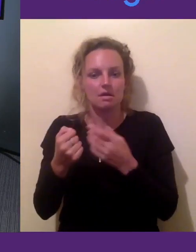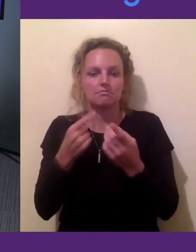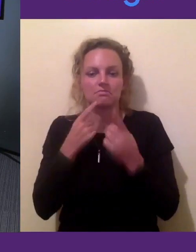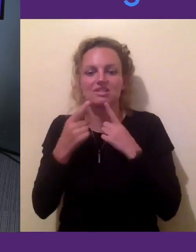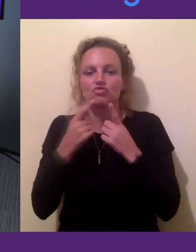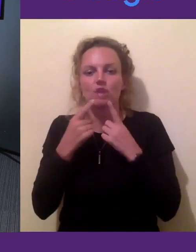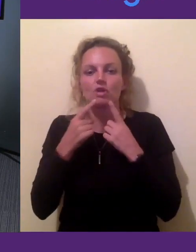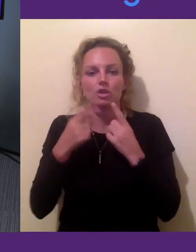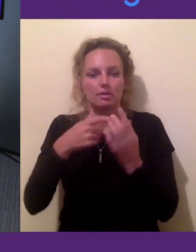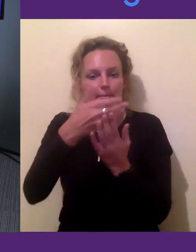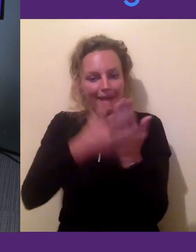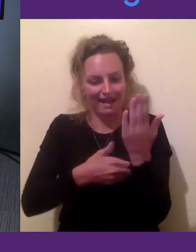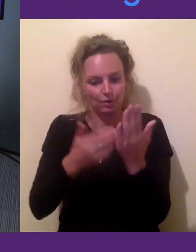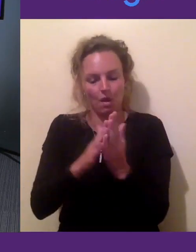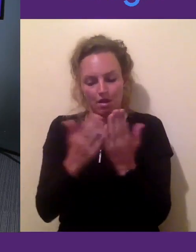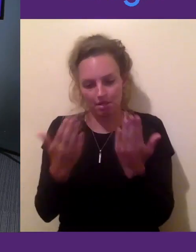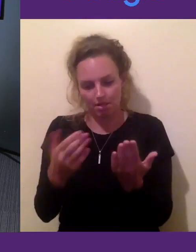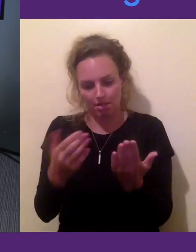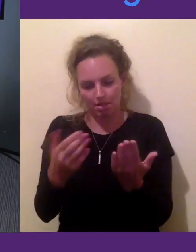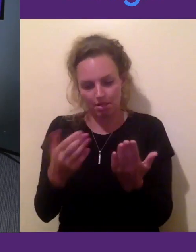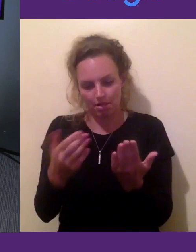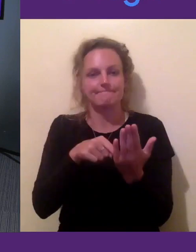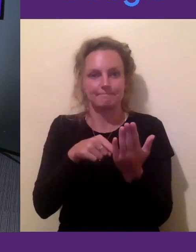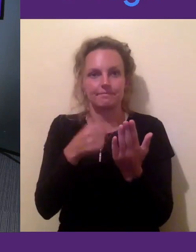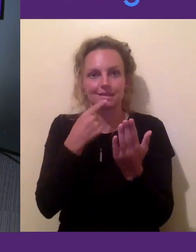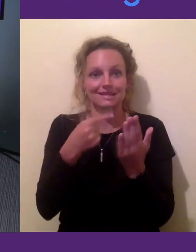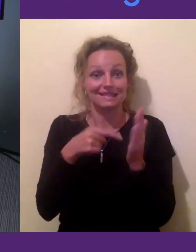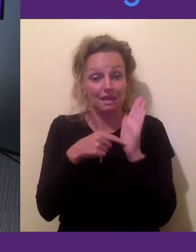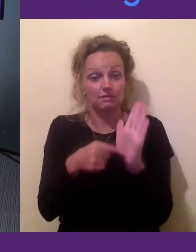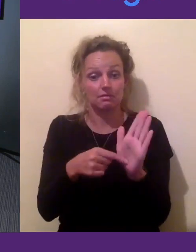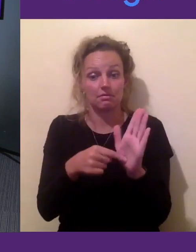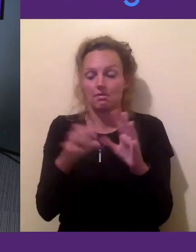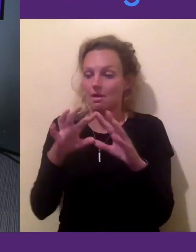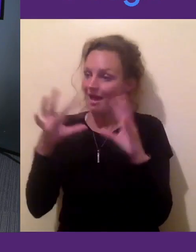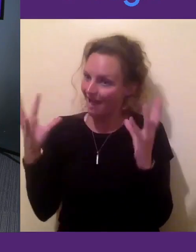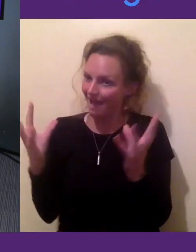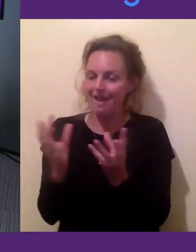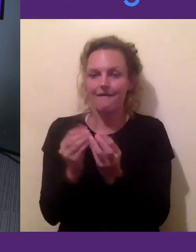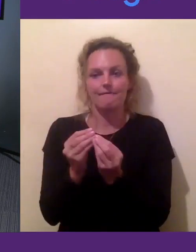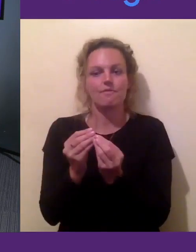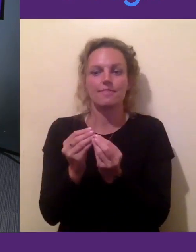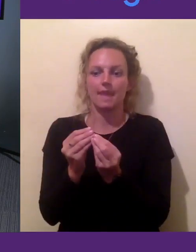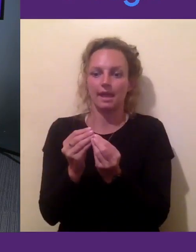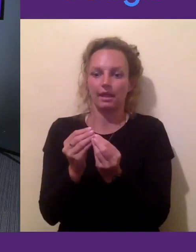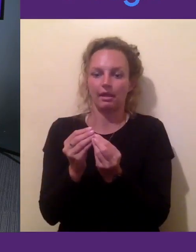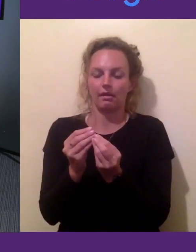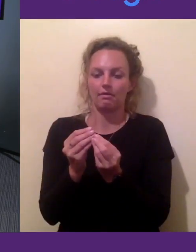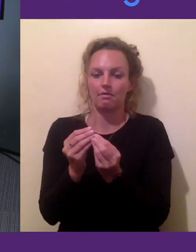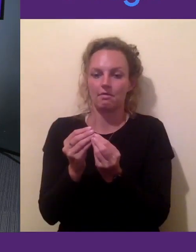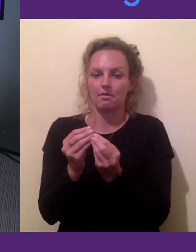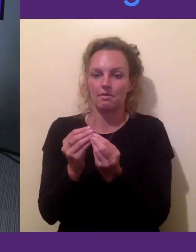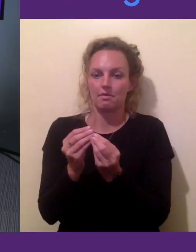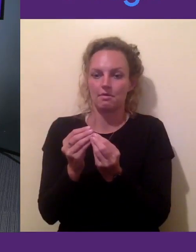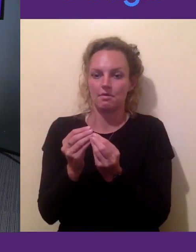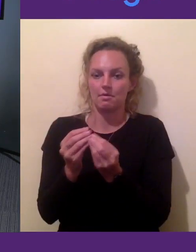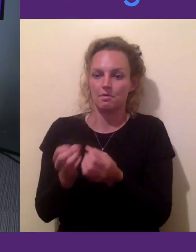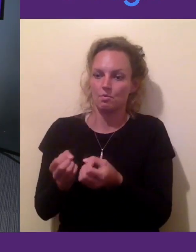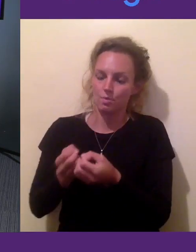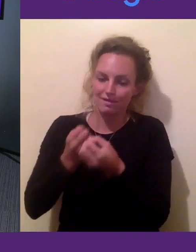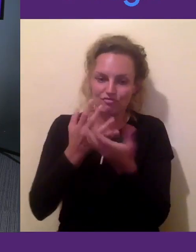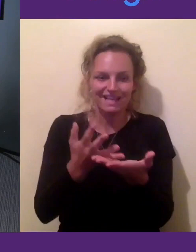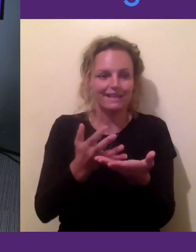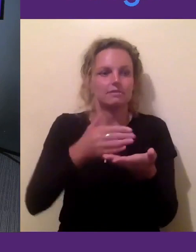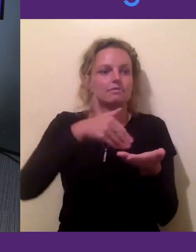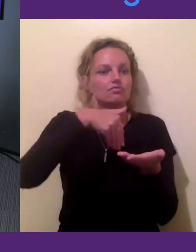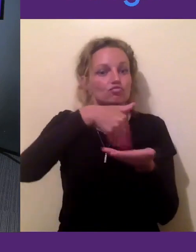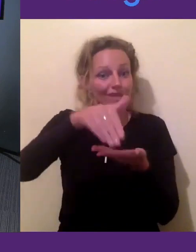states that everything we release in the retail space and the wholesale space, and